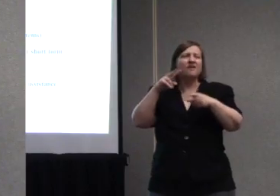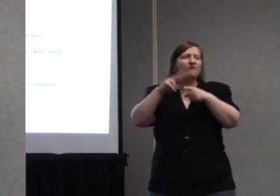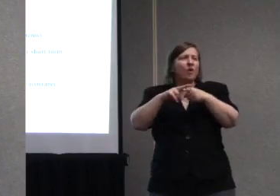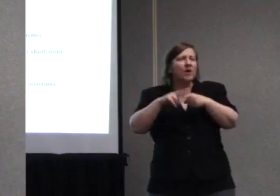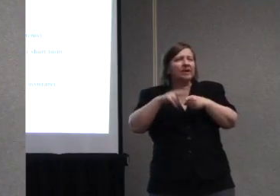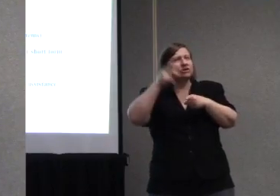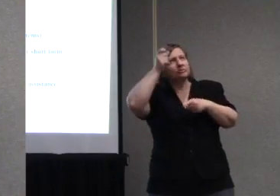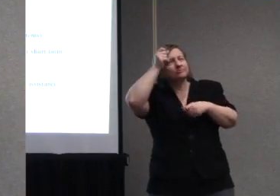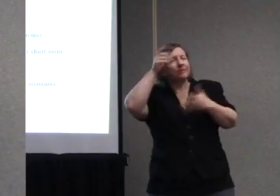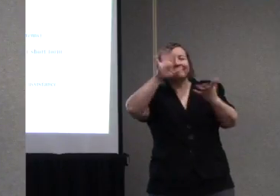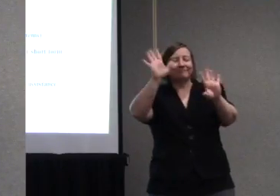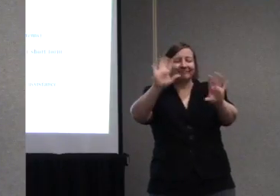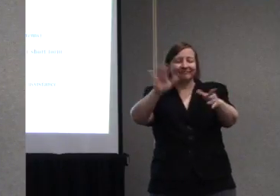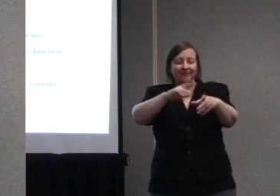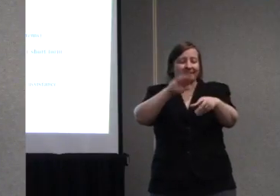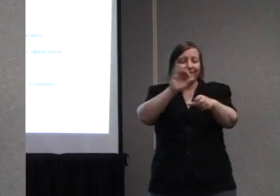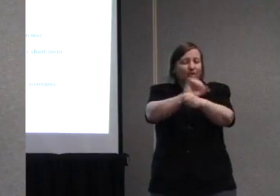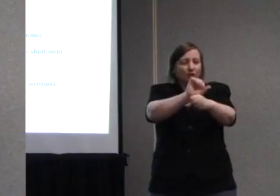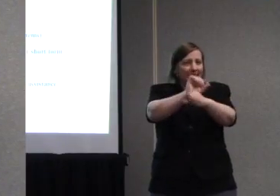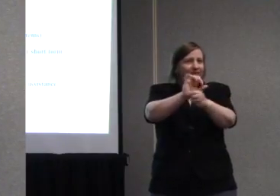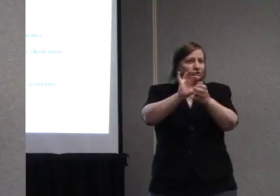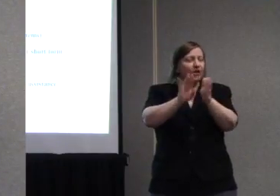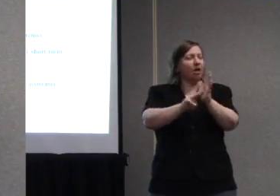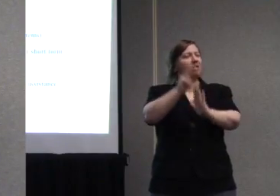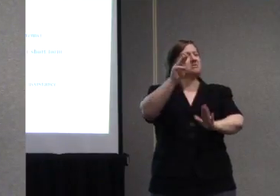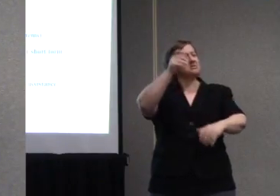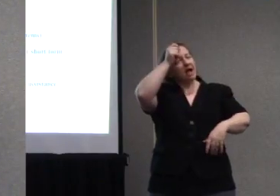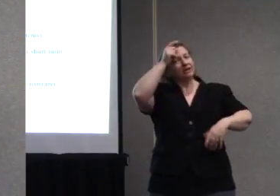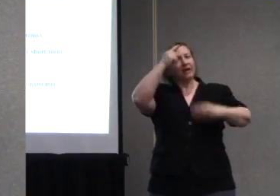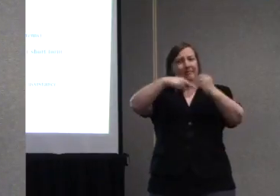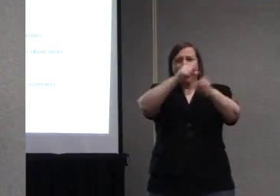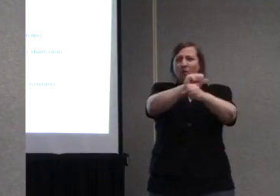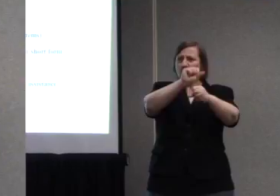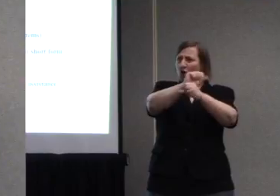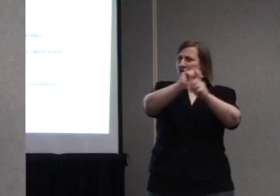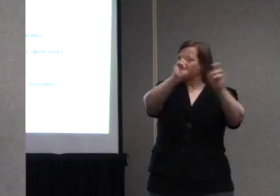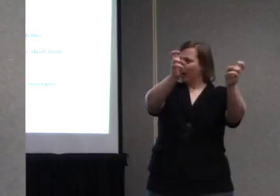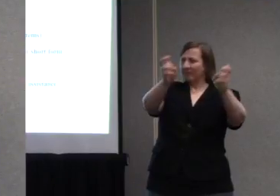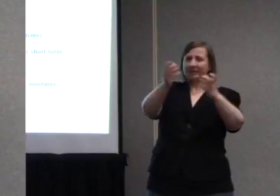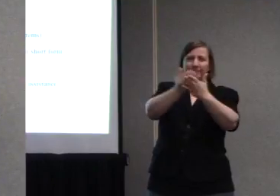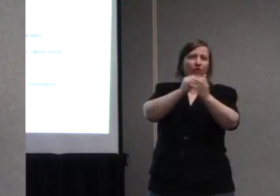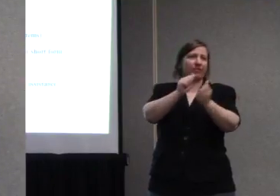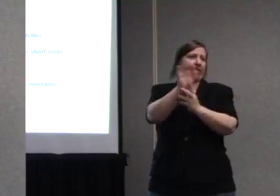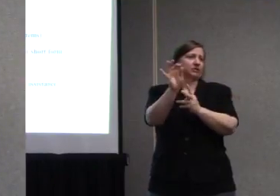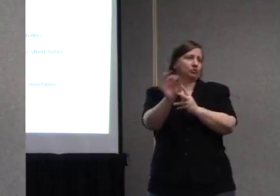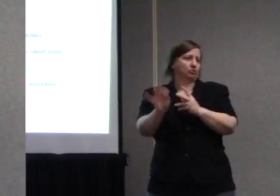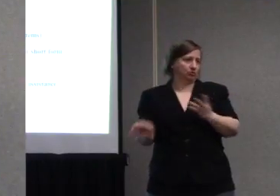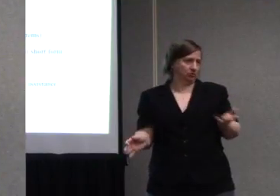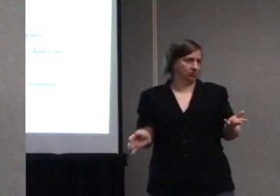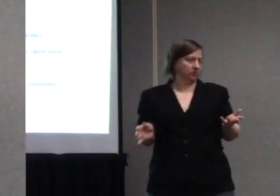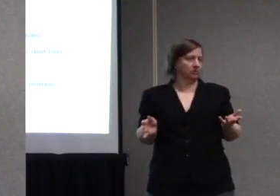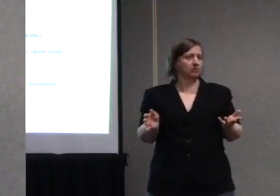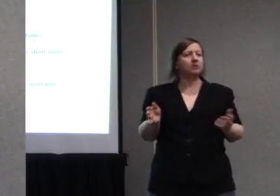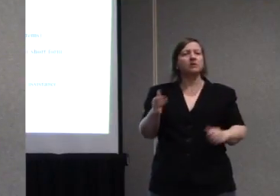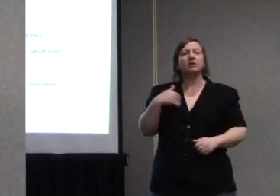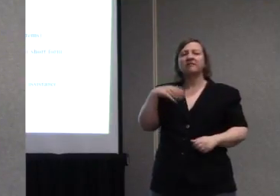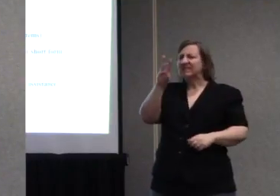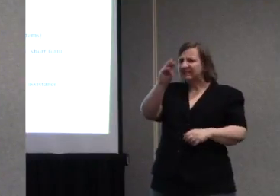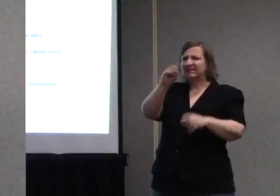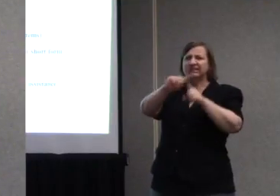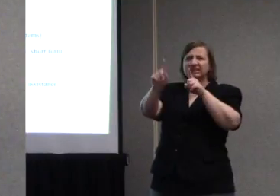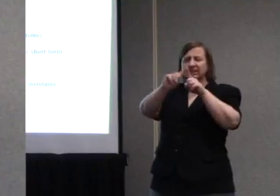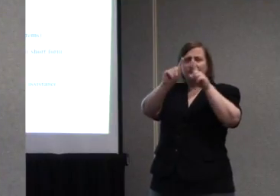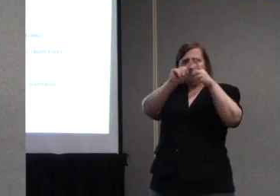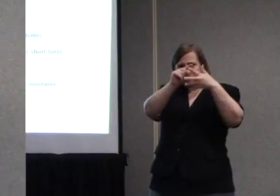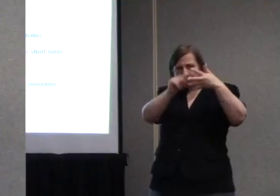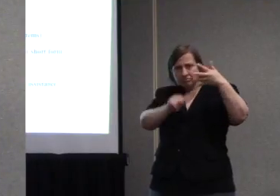because they've got to have some vocational maturity in order to make choices, make those kind of choices. There's